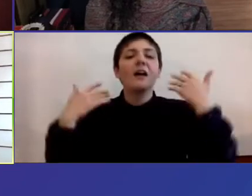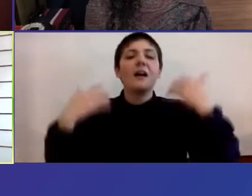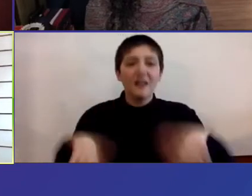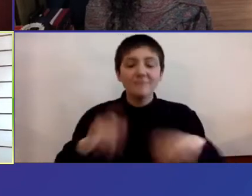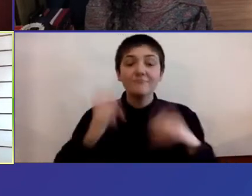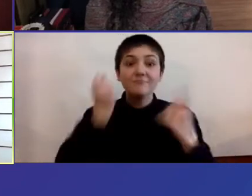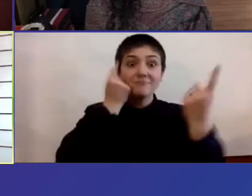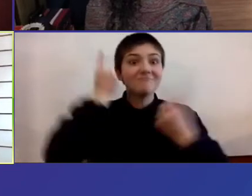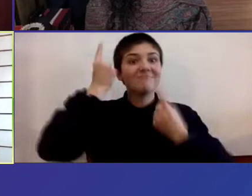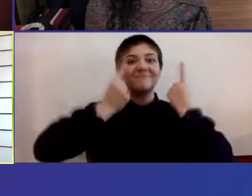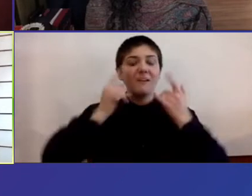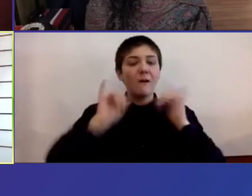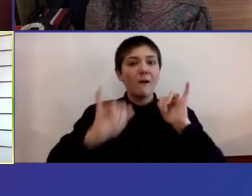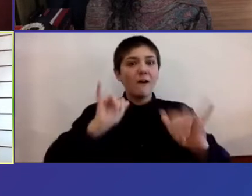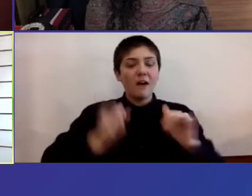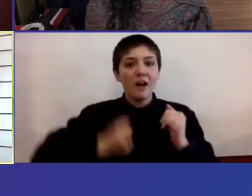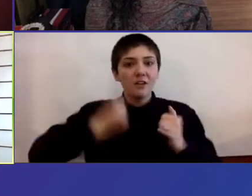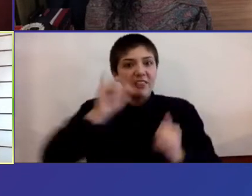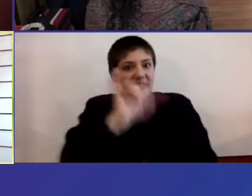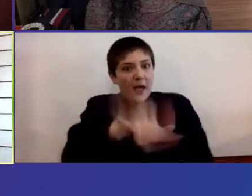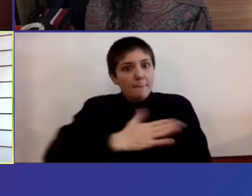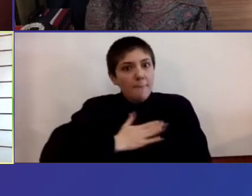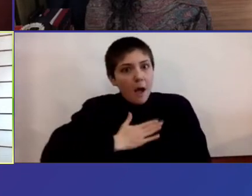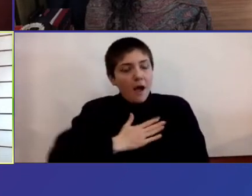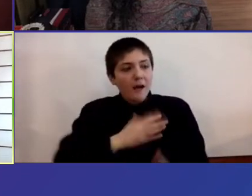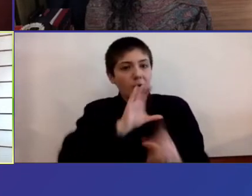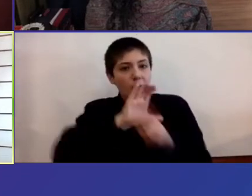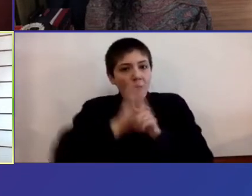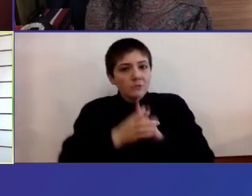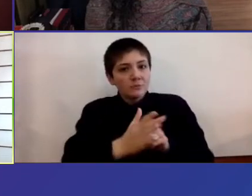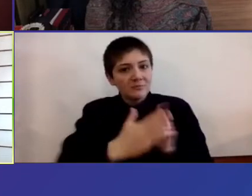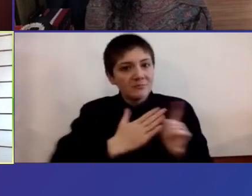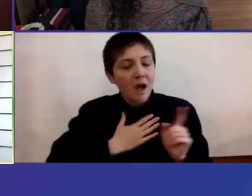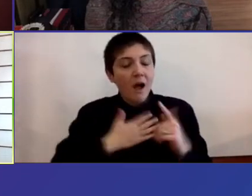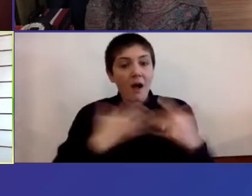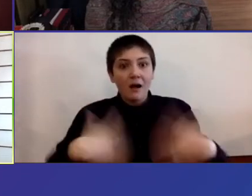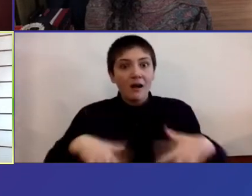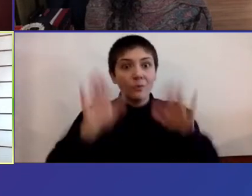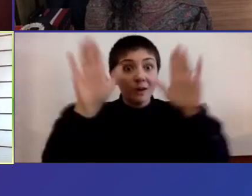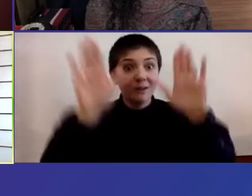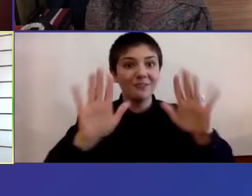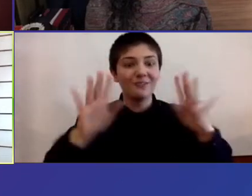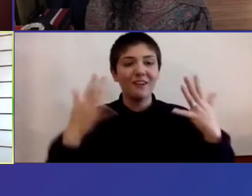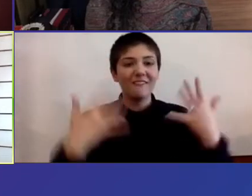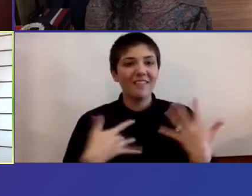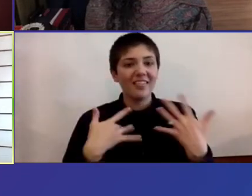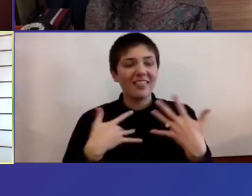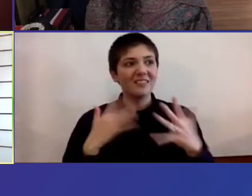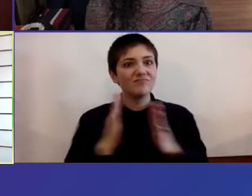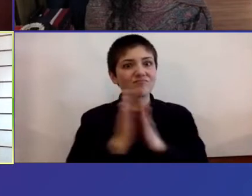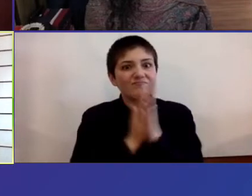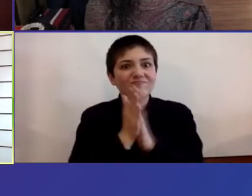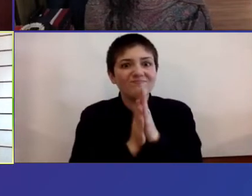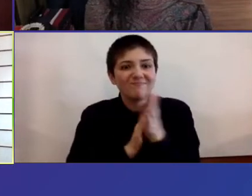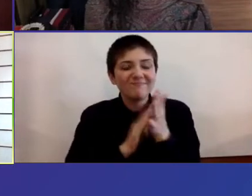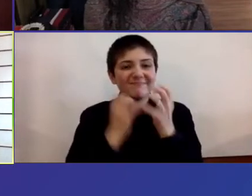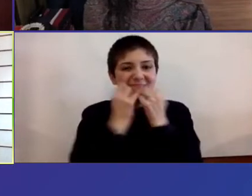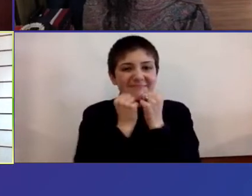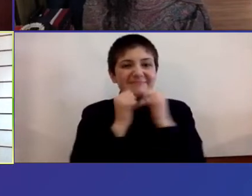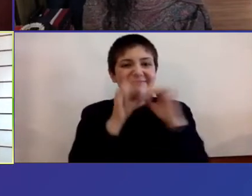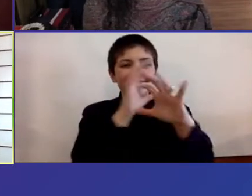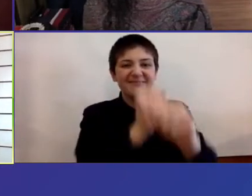my culture. This is wonderful. I have to, keep up and then treasure. So that is for